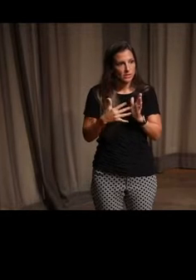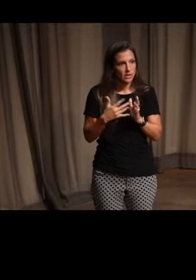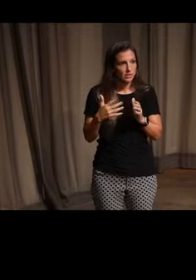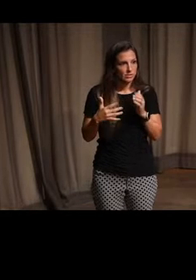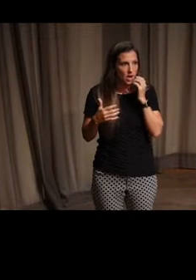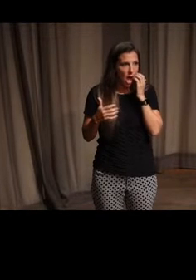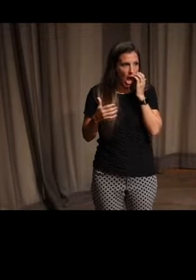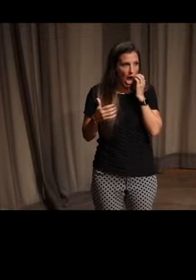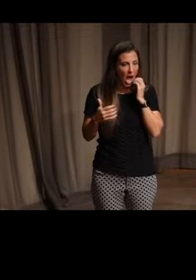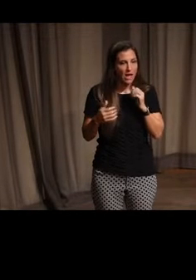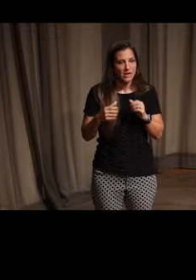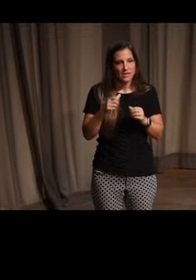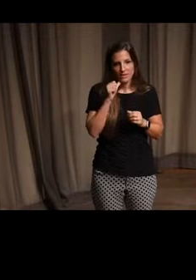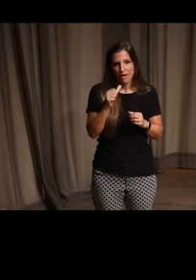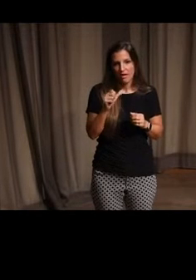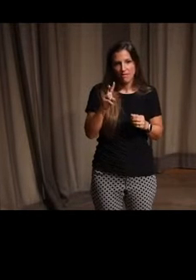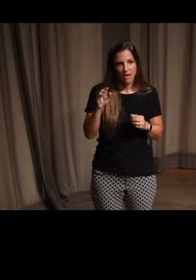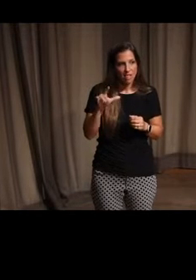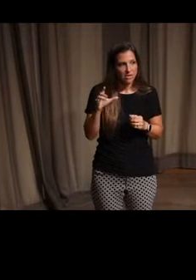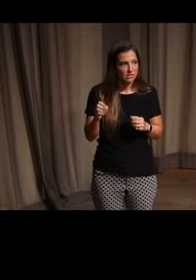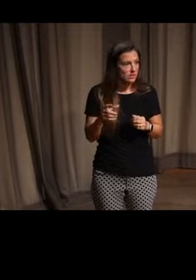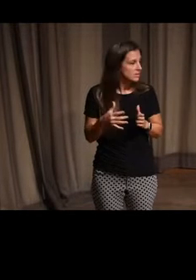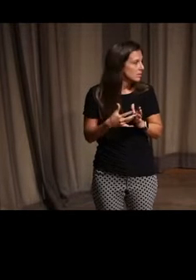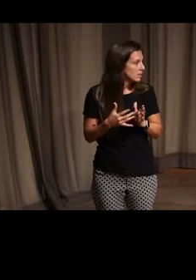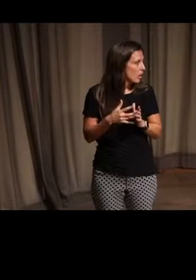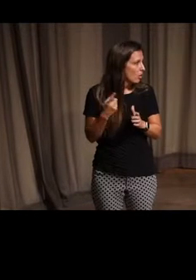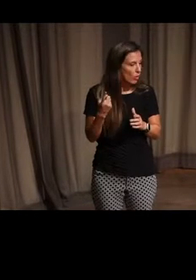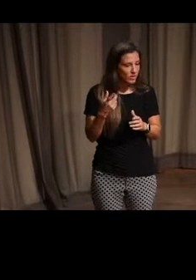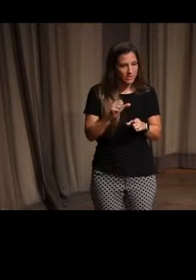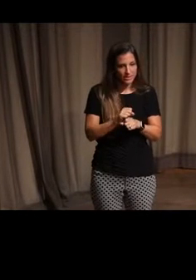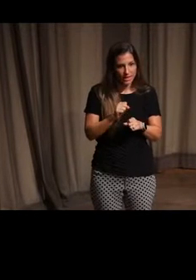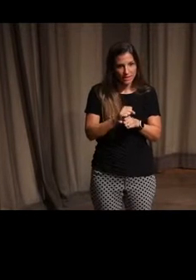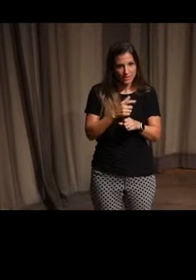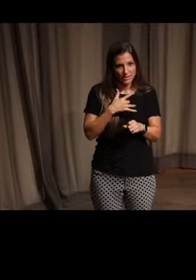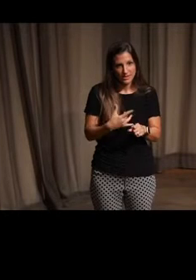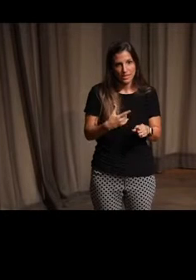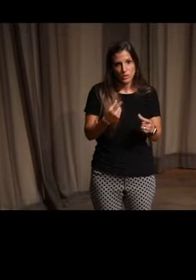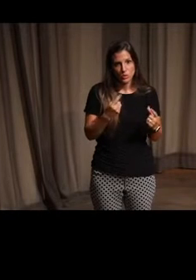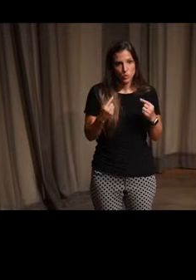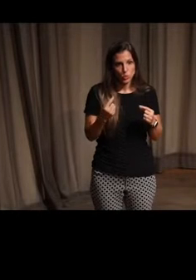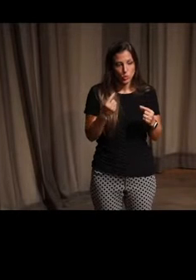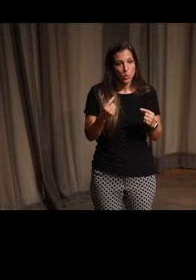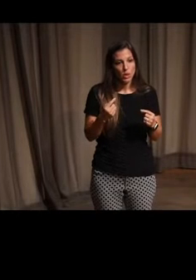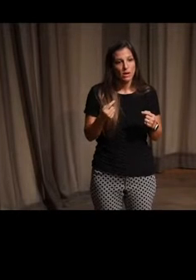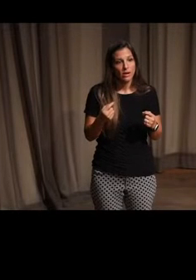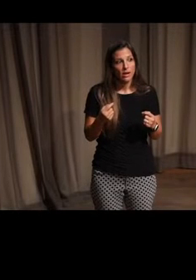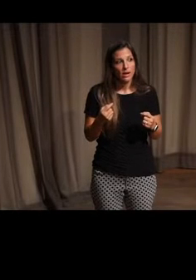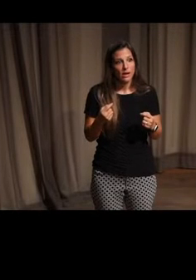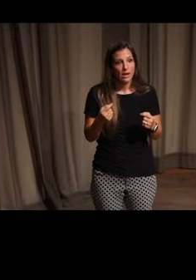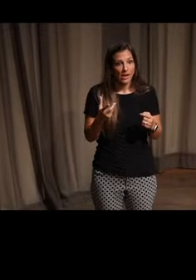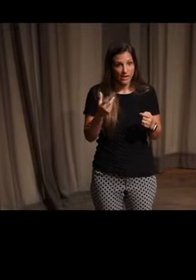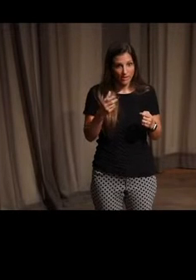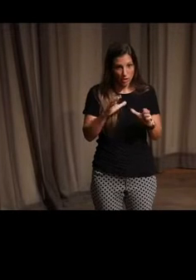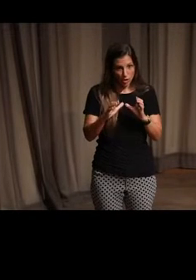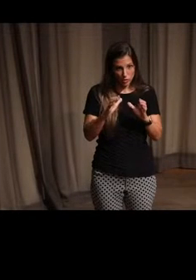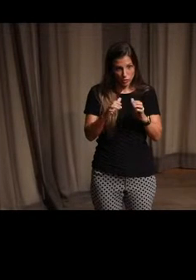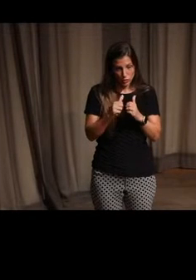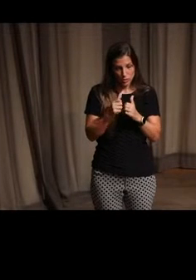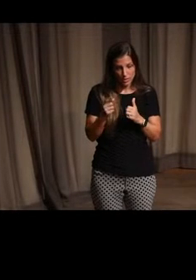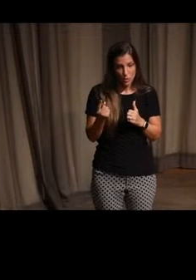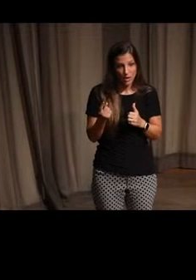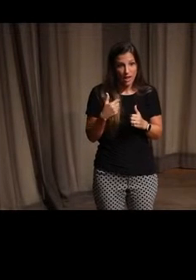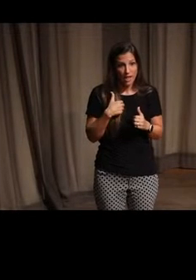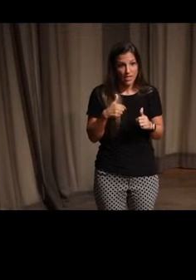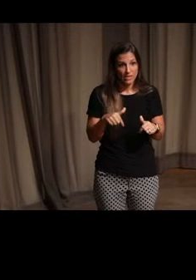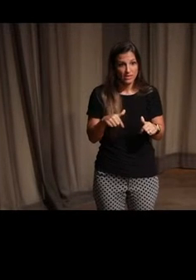just, in nonviolence resistance movements, one of the tactics that they use is if you're in a conversation with somebody, and